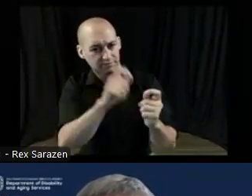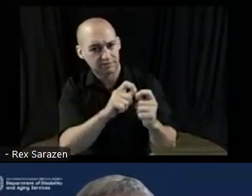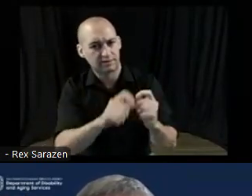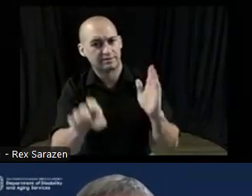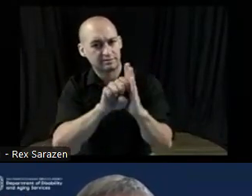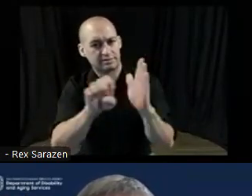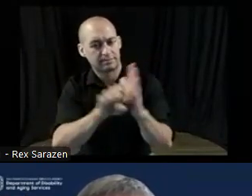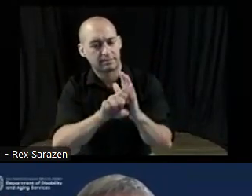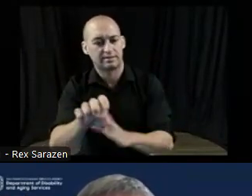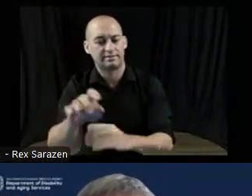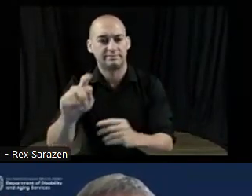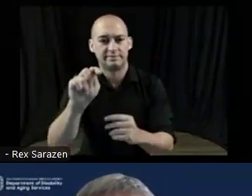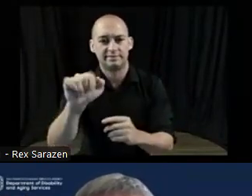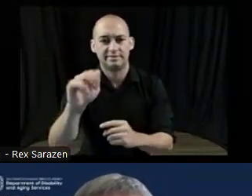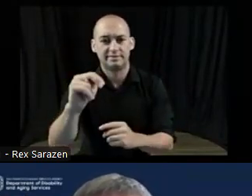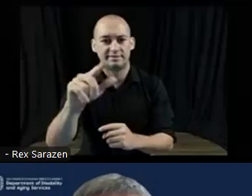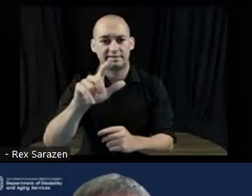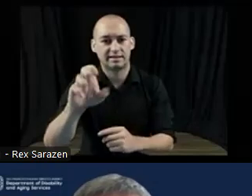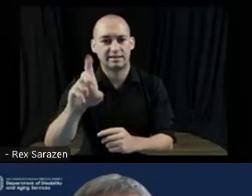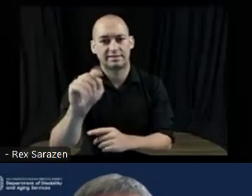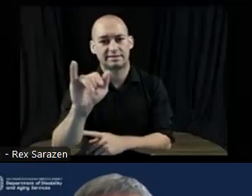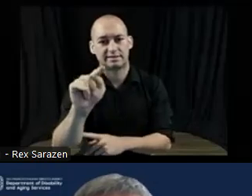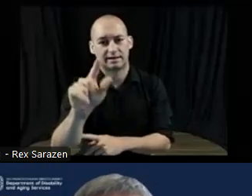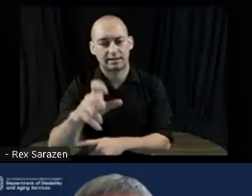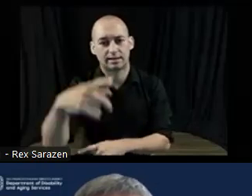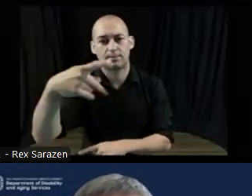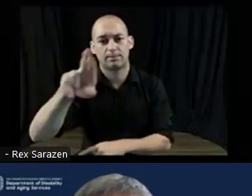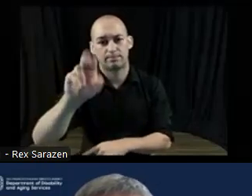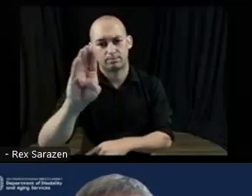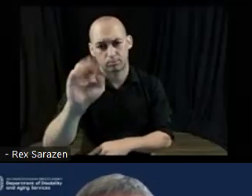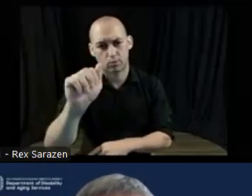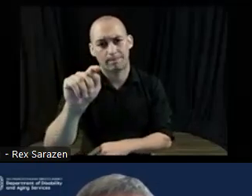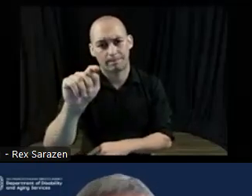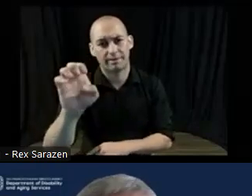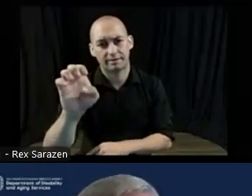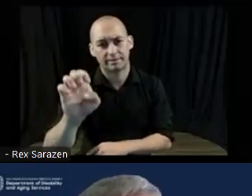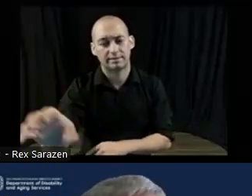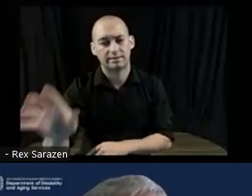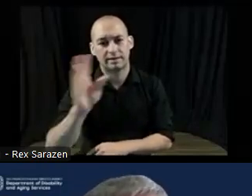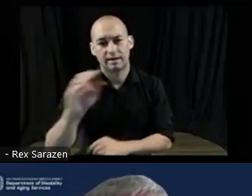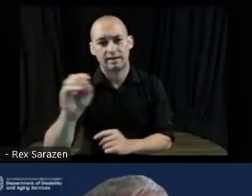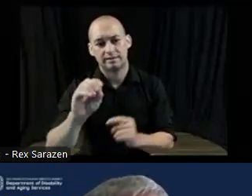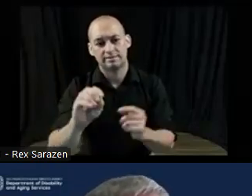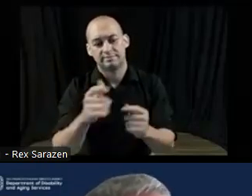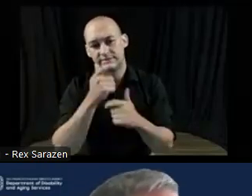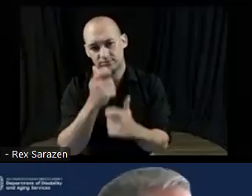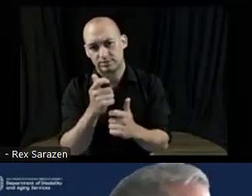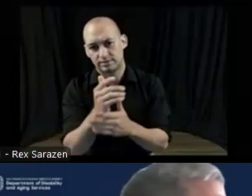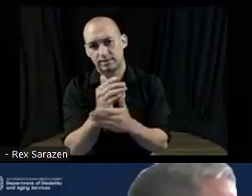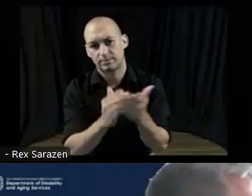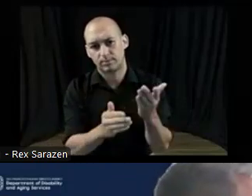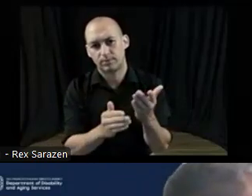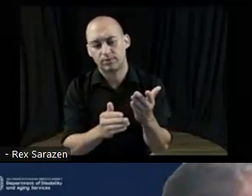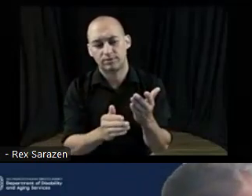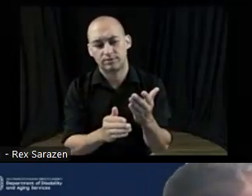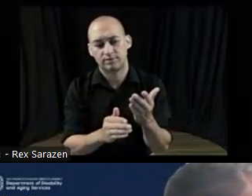issues of tangled title and probate issues. In particular, another really interesting part